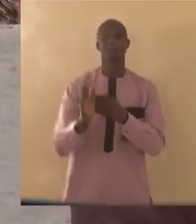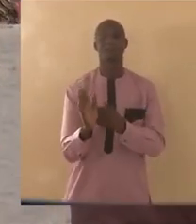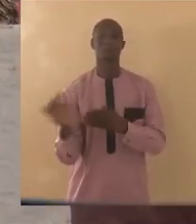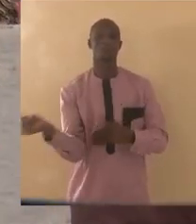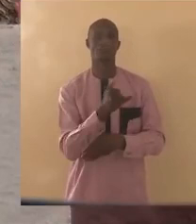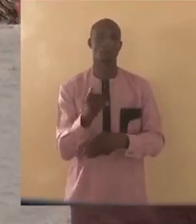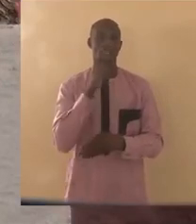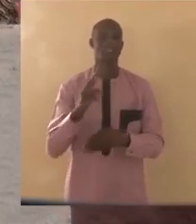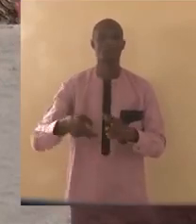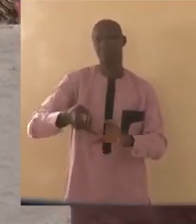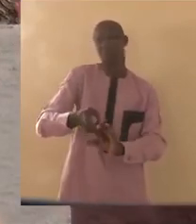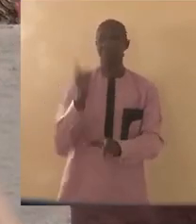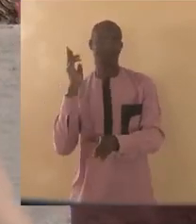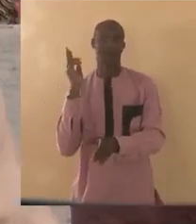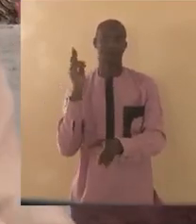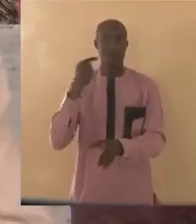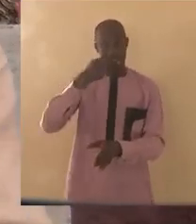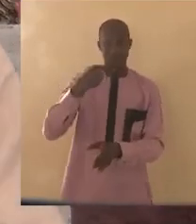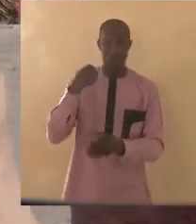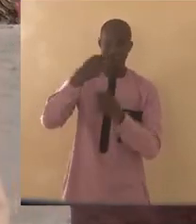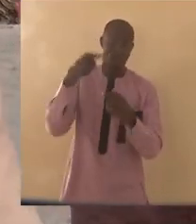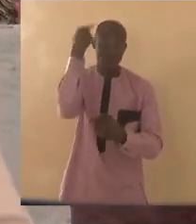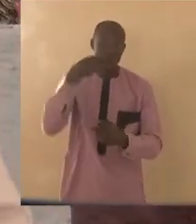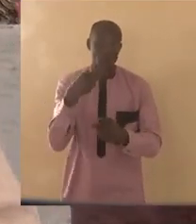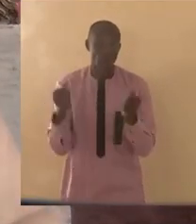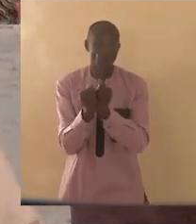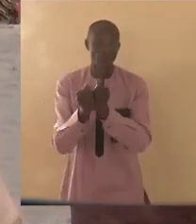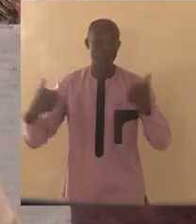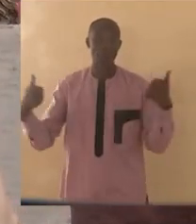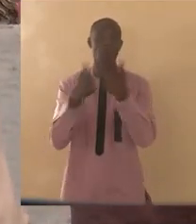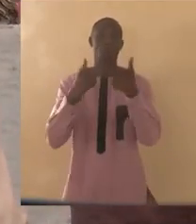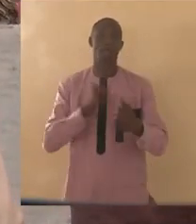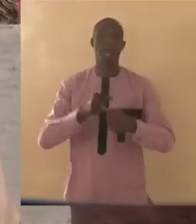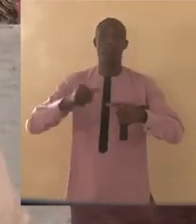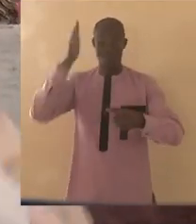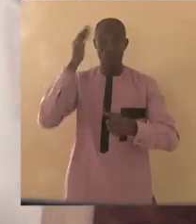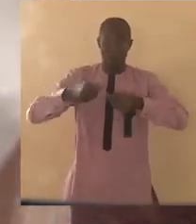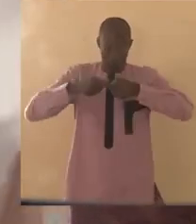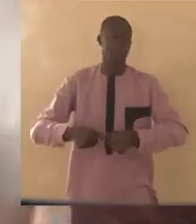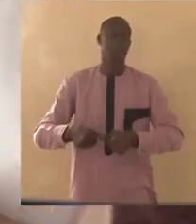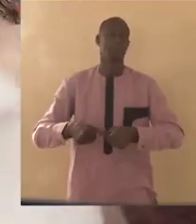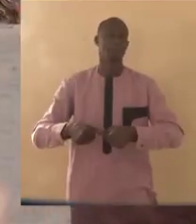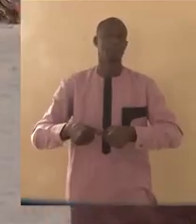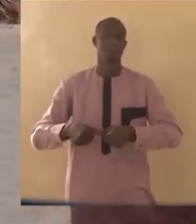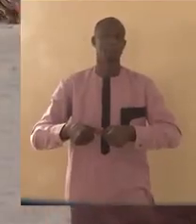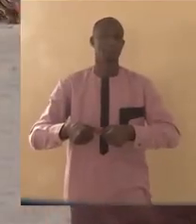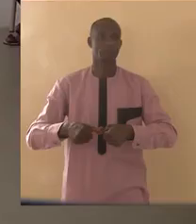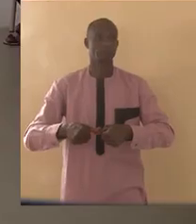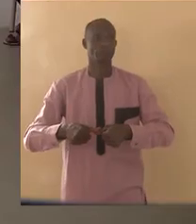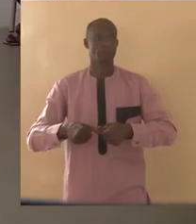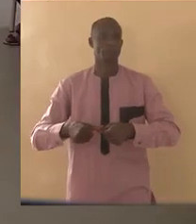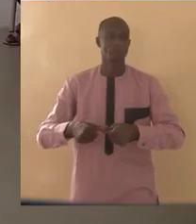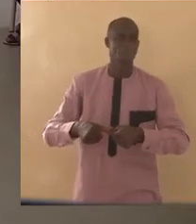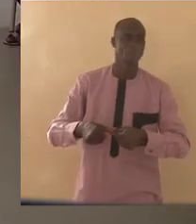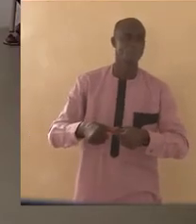3 days after, they are chickening out when they are faced with challenges. I will stay put. Can you say that once again? I will